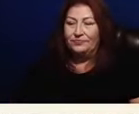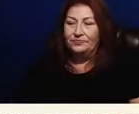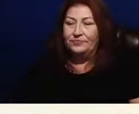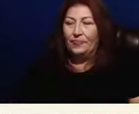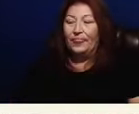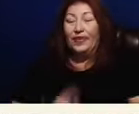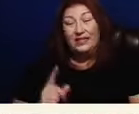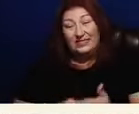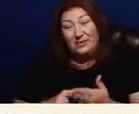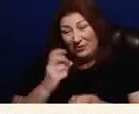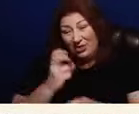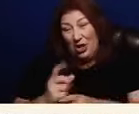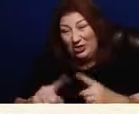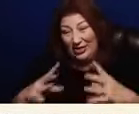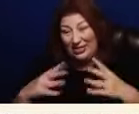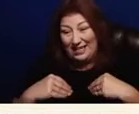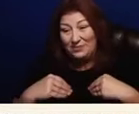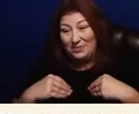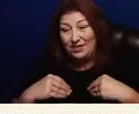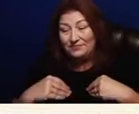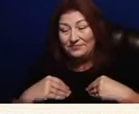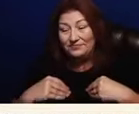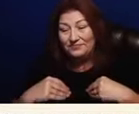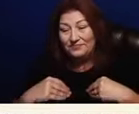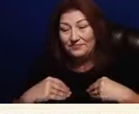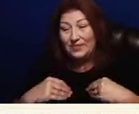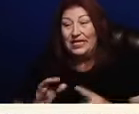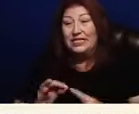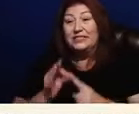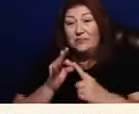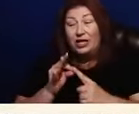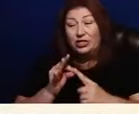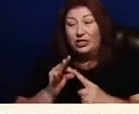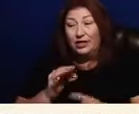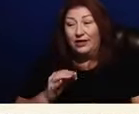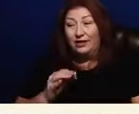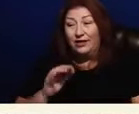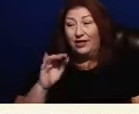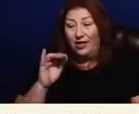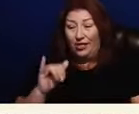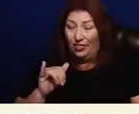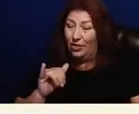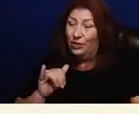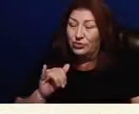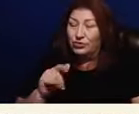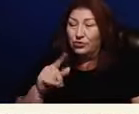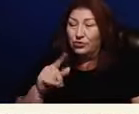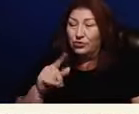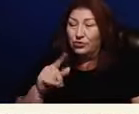Sometimes it's hard to accept, especially if the stronghold, if the shame stronghold is like, yeah, but I don't think I'm smart. I don't think I'm